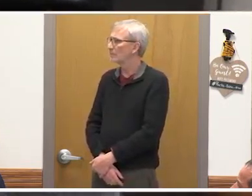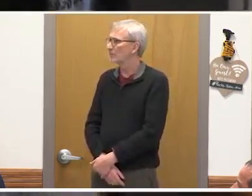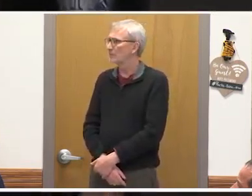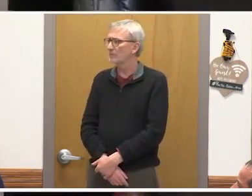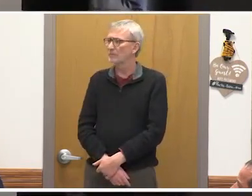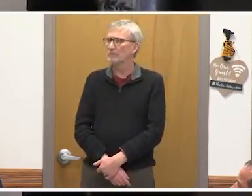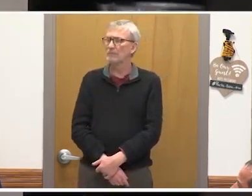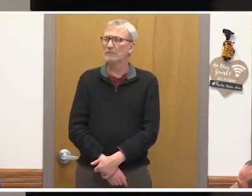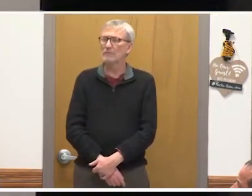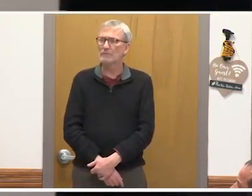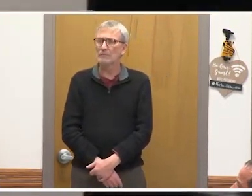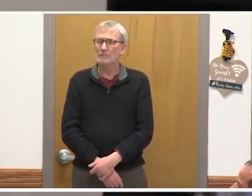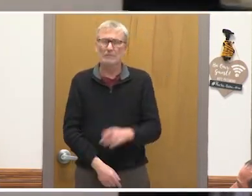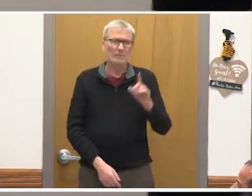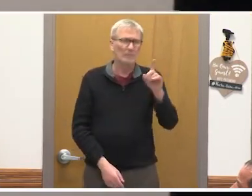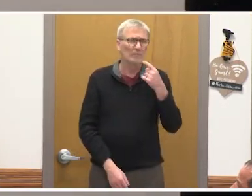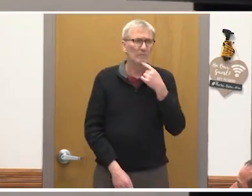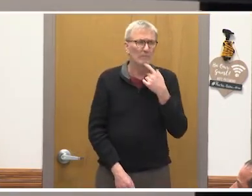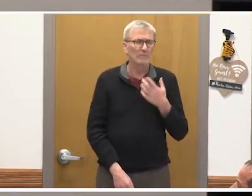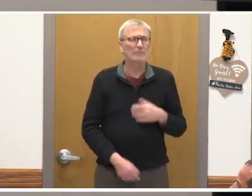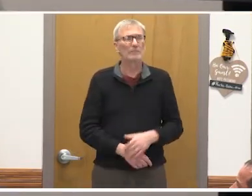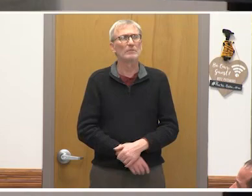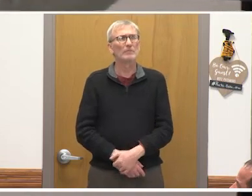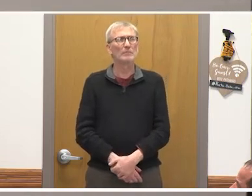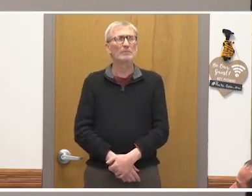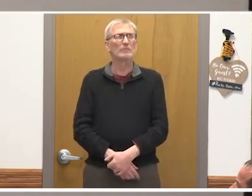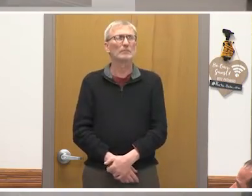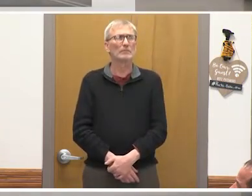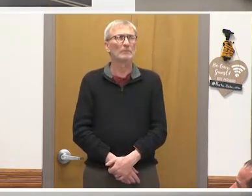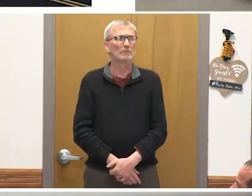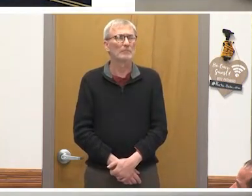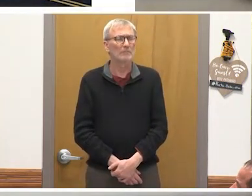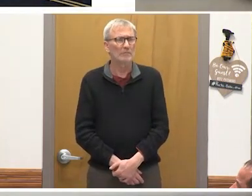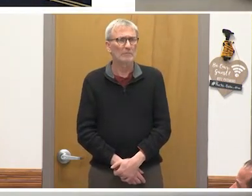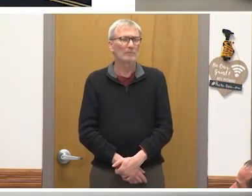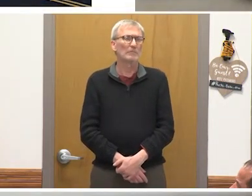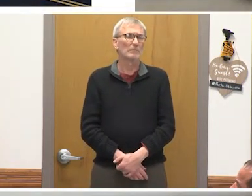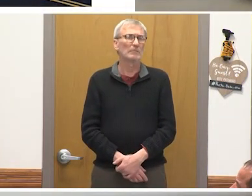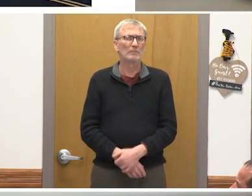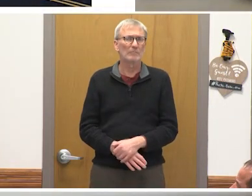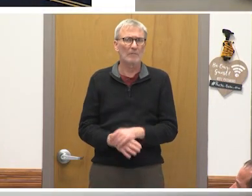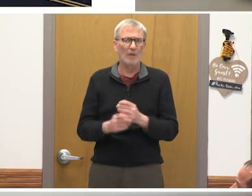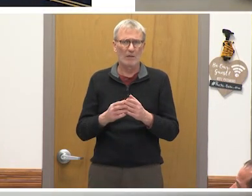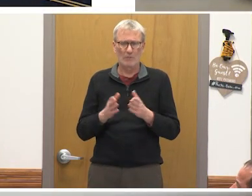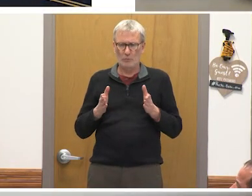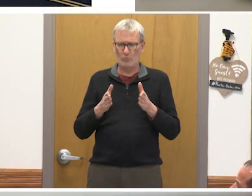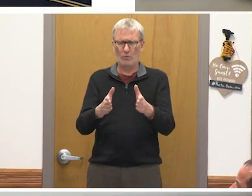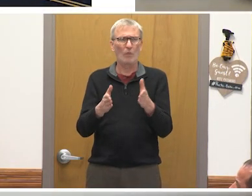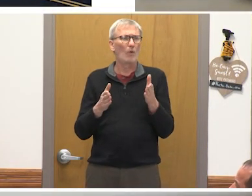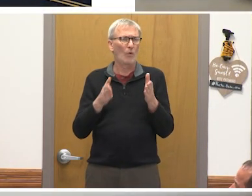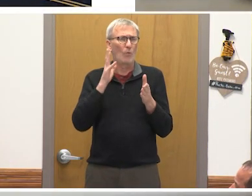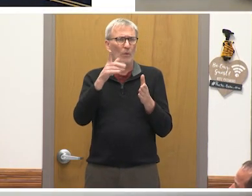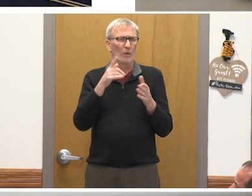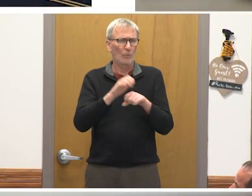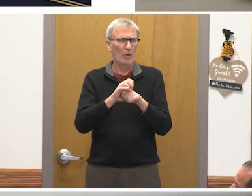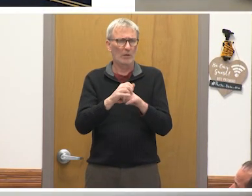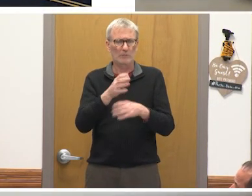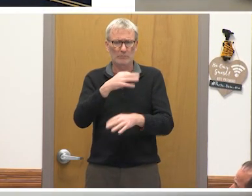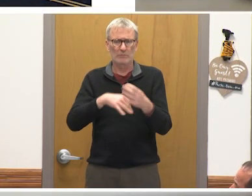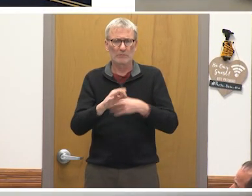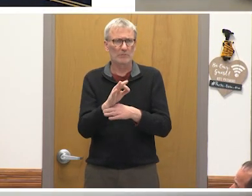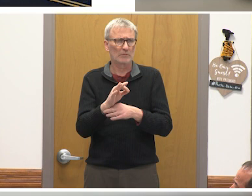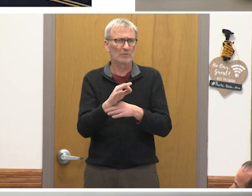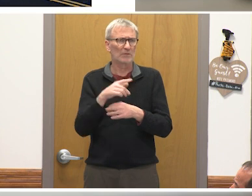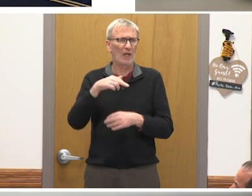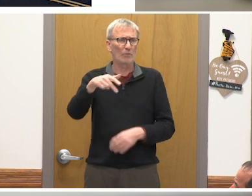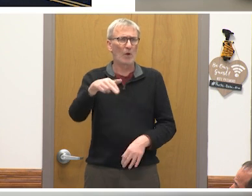So what I can say is in the immediate area where we are doing the crossing, there will be some sidewalk work taking